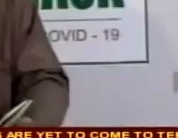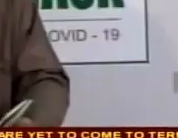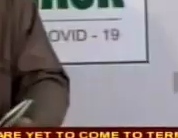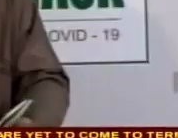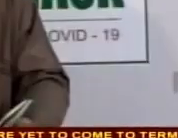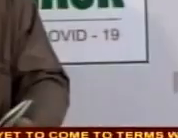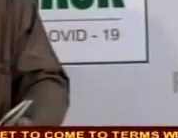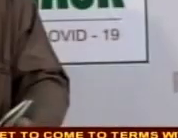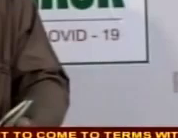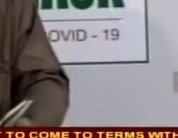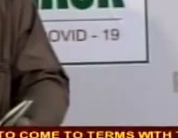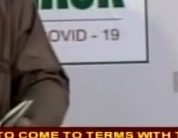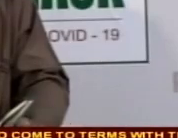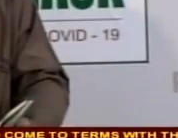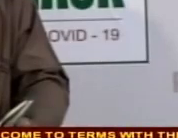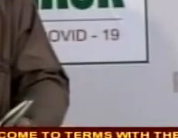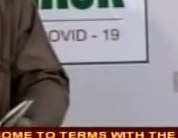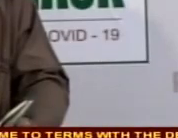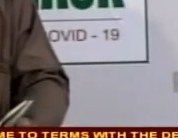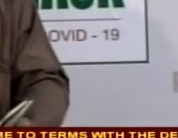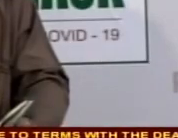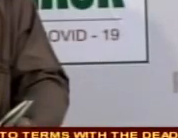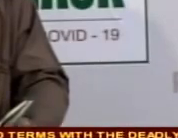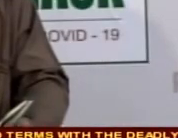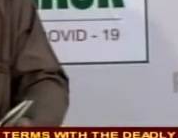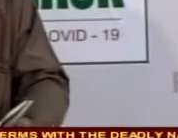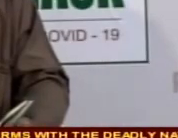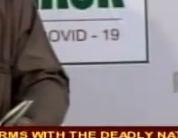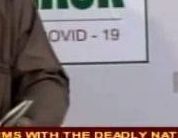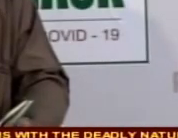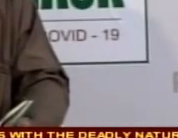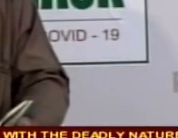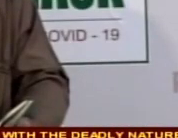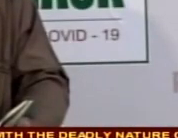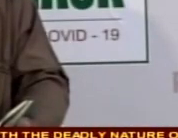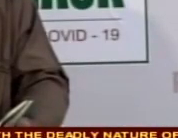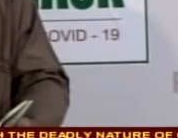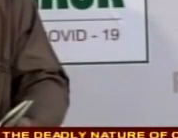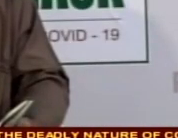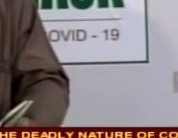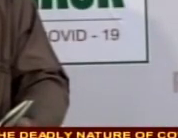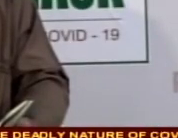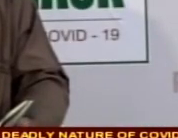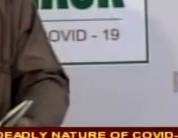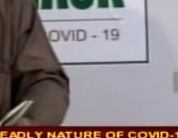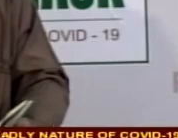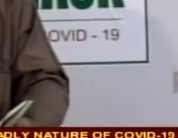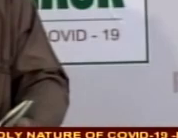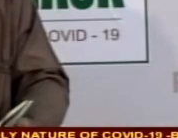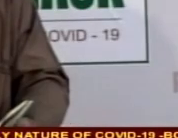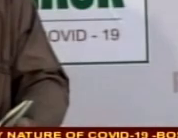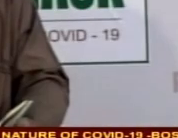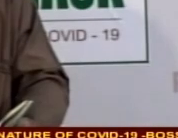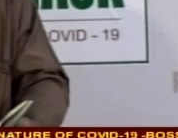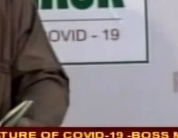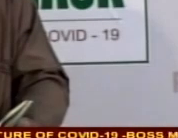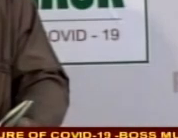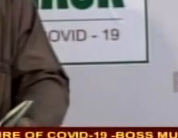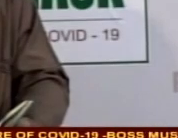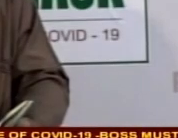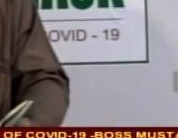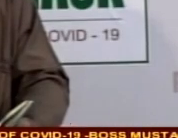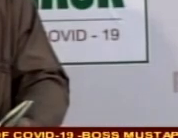controversy is concerning what is happening in Kano. We'll be put to rest when we get the official report from Kano. So